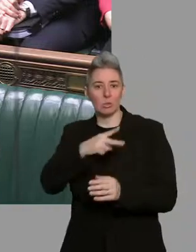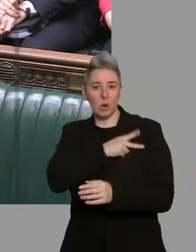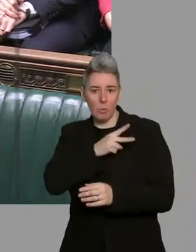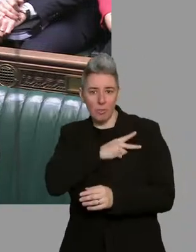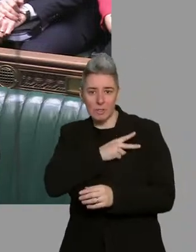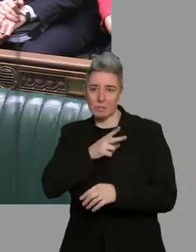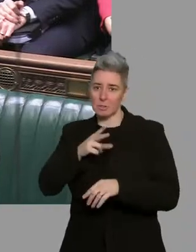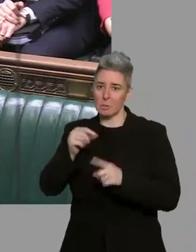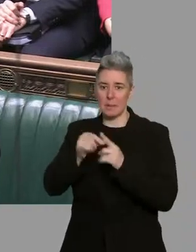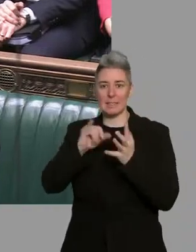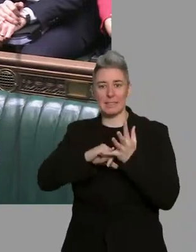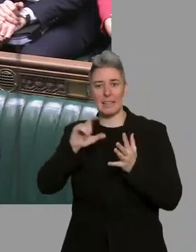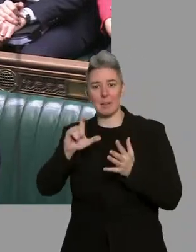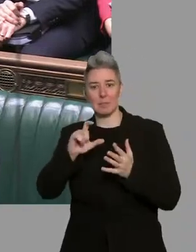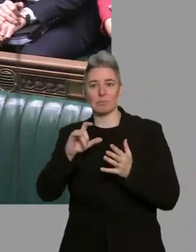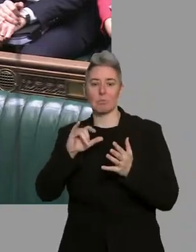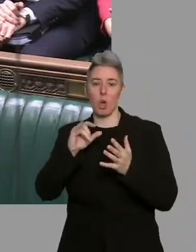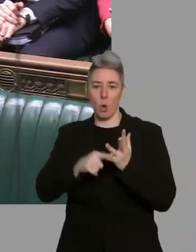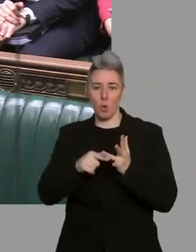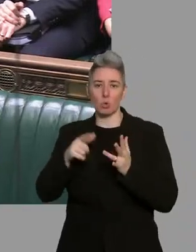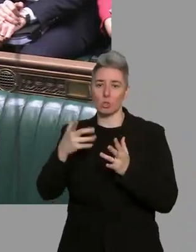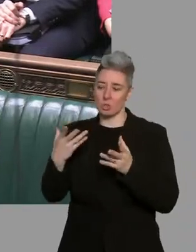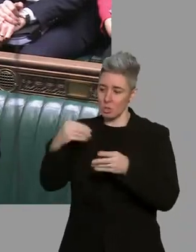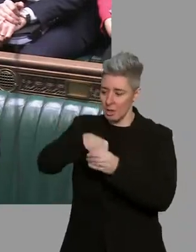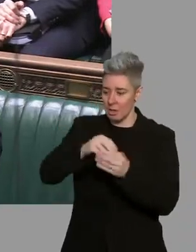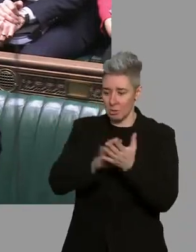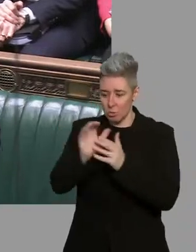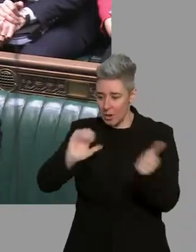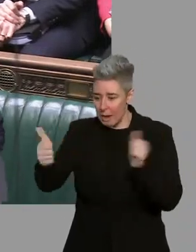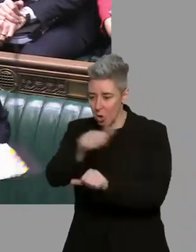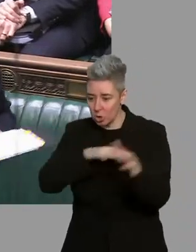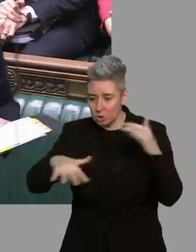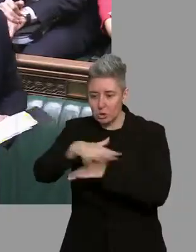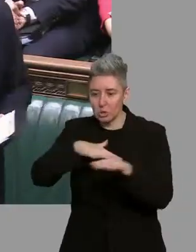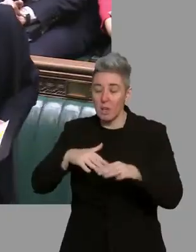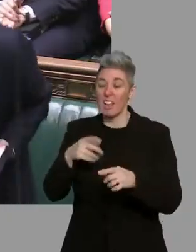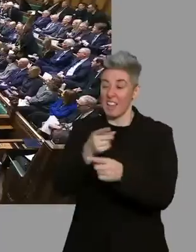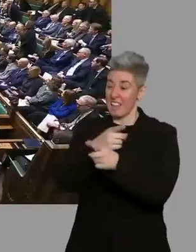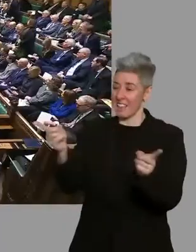they lost control, we'll take back control and deliver safe and secure communities.